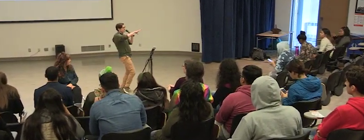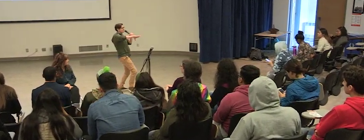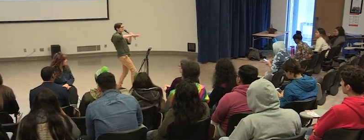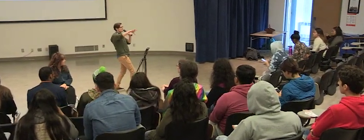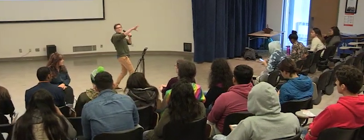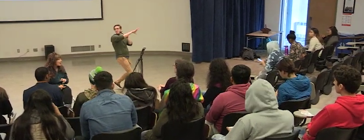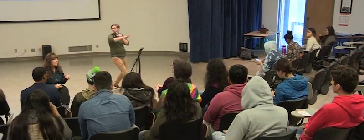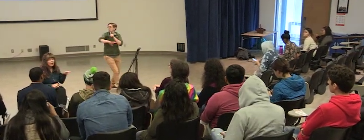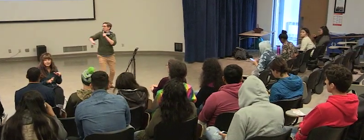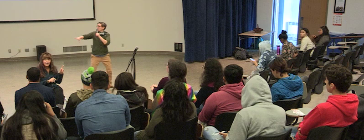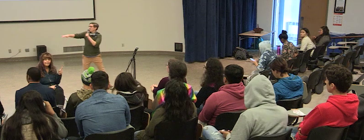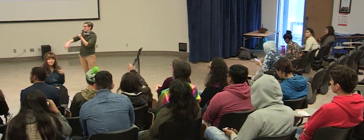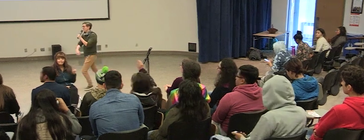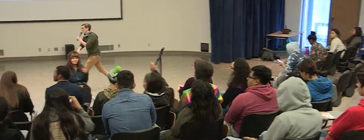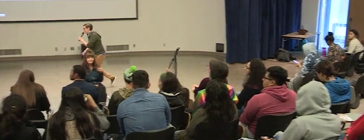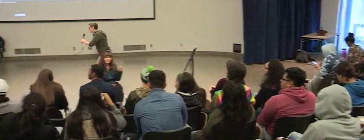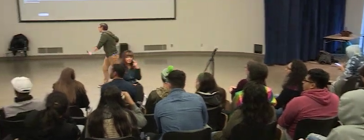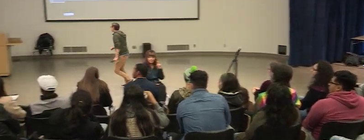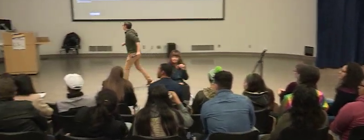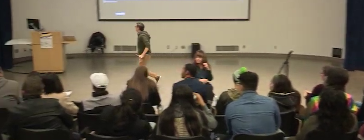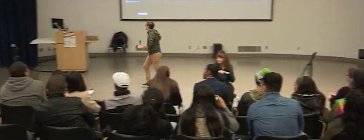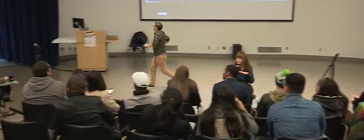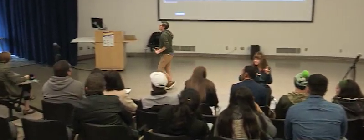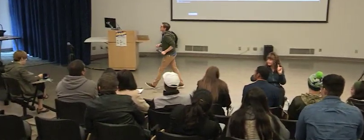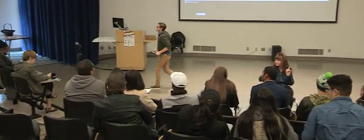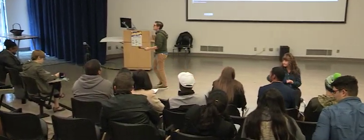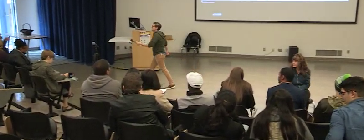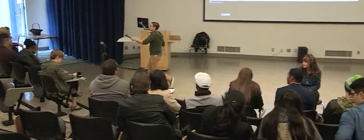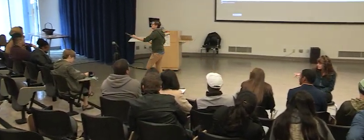Someone from this, we got, perfect.